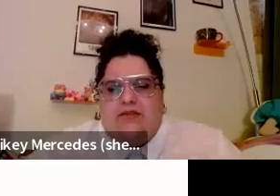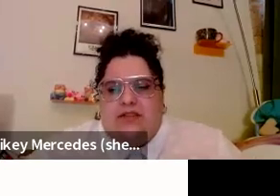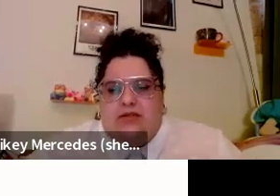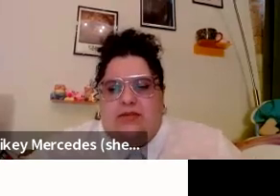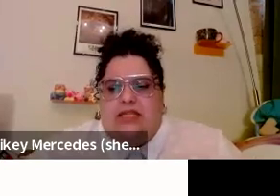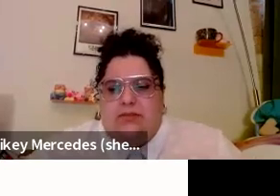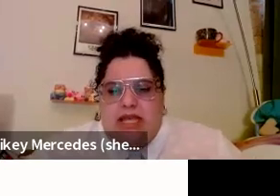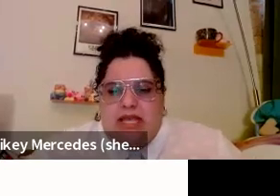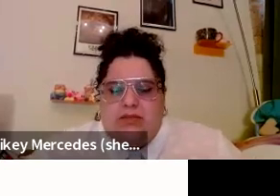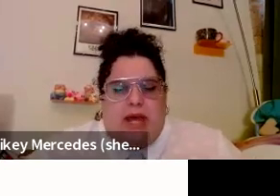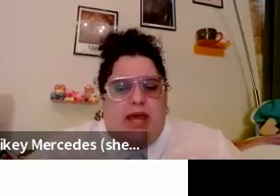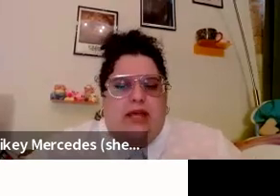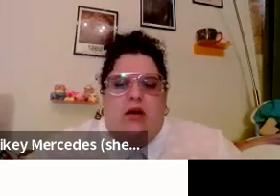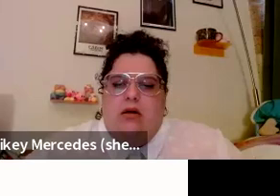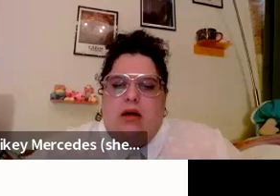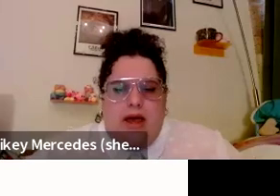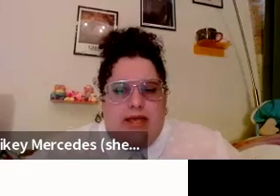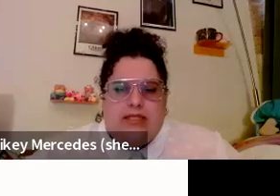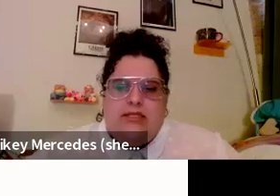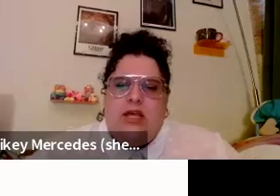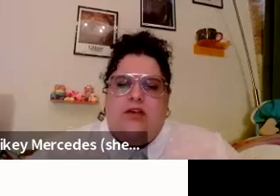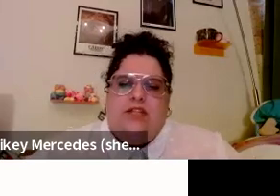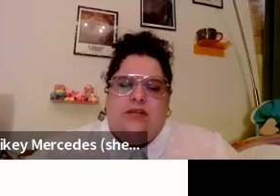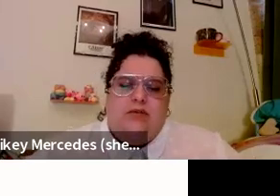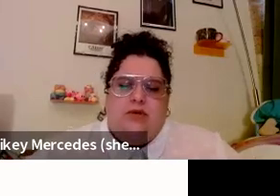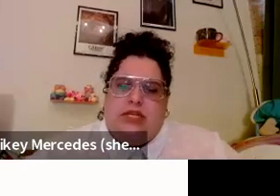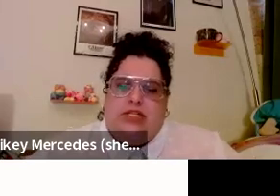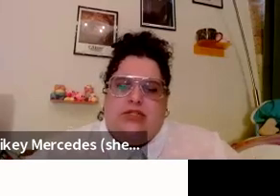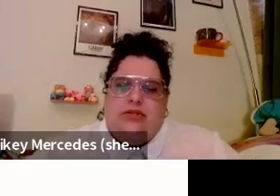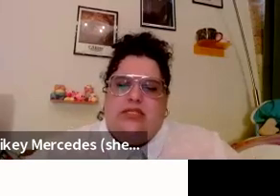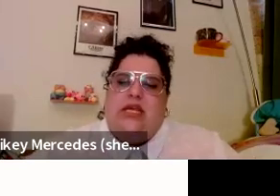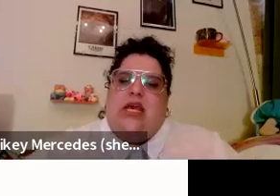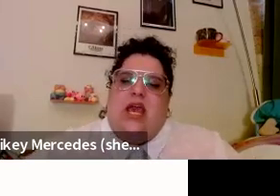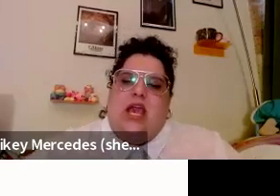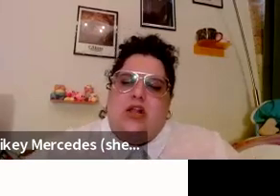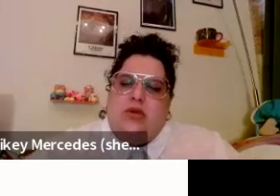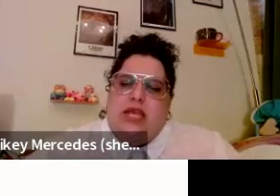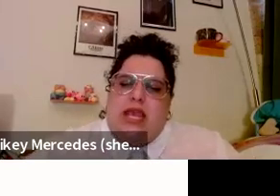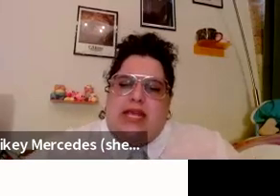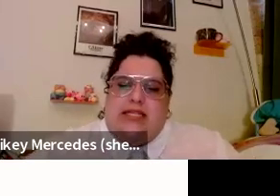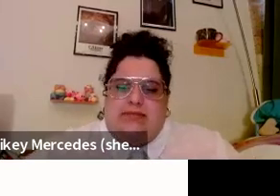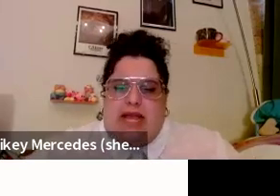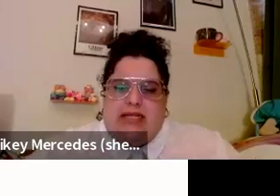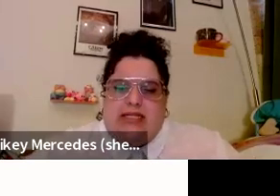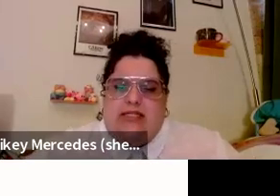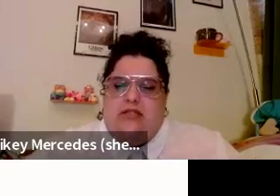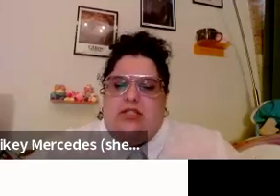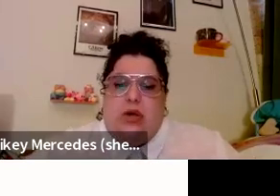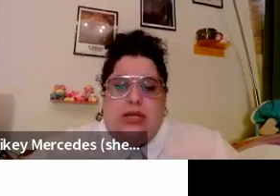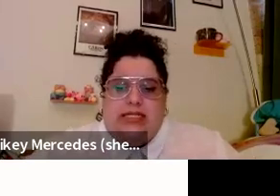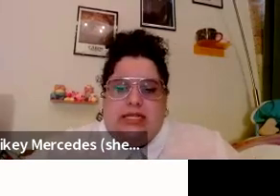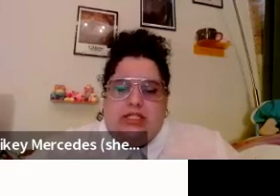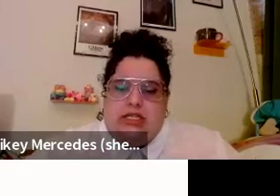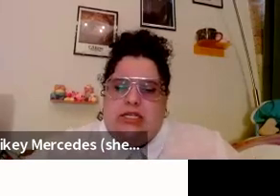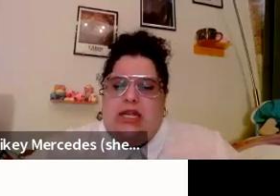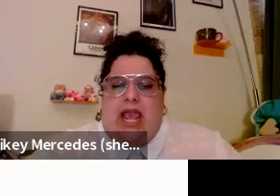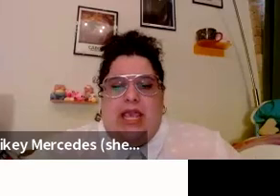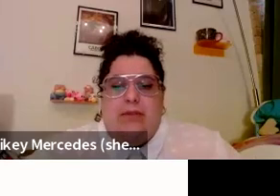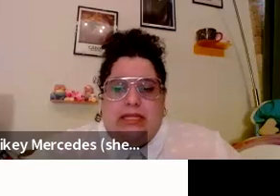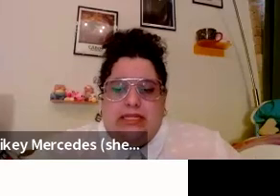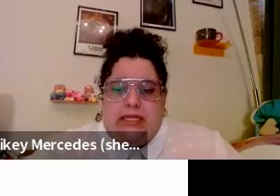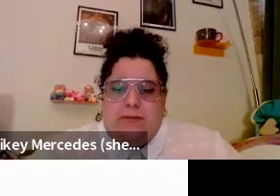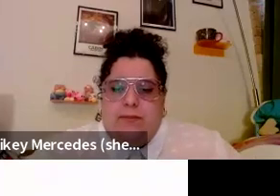and fat activism. For some context, most of my work really focuses on examining